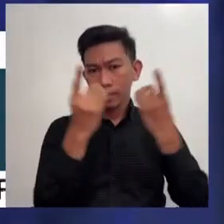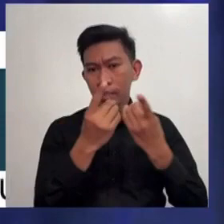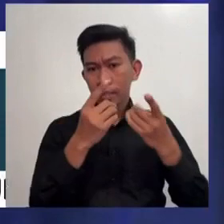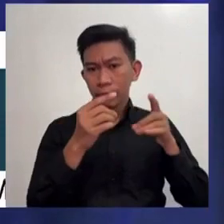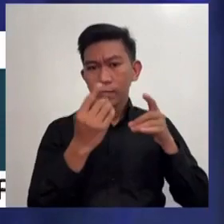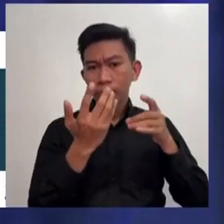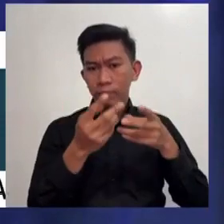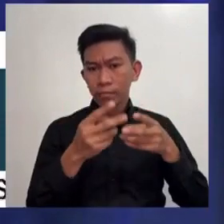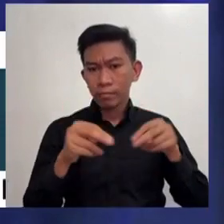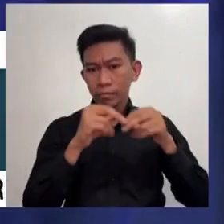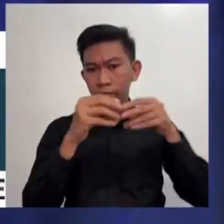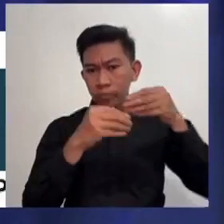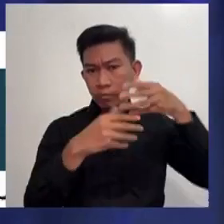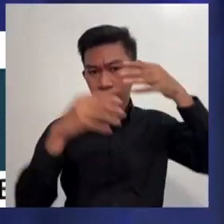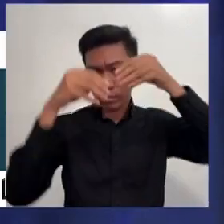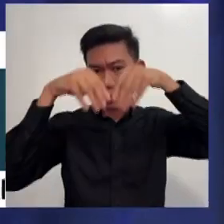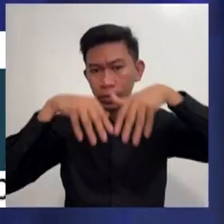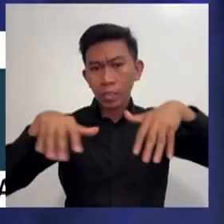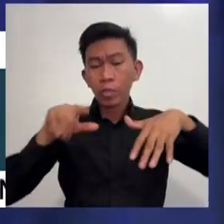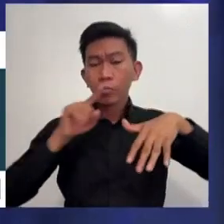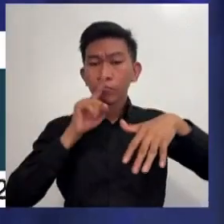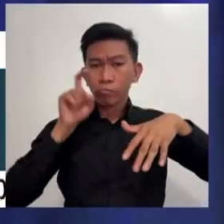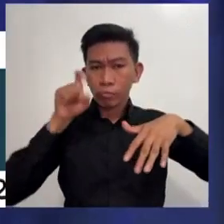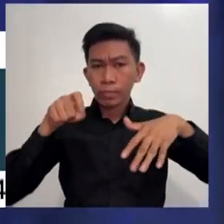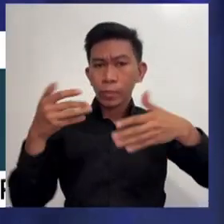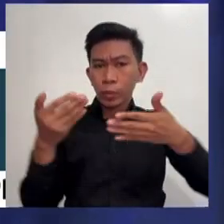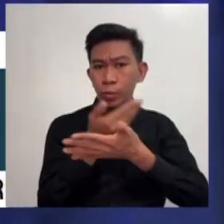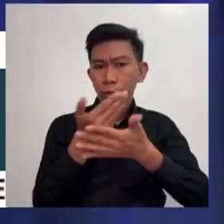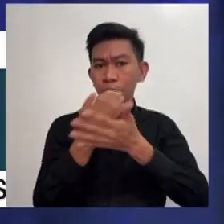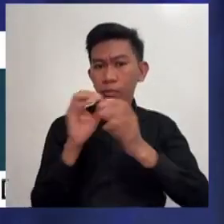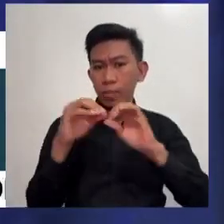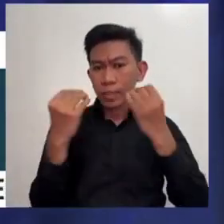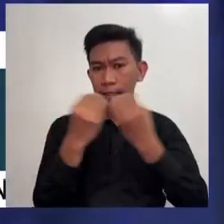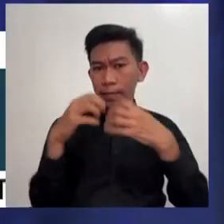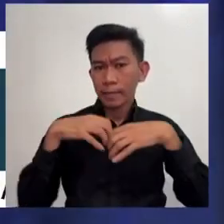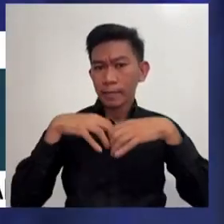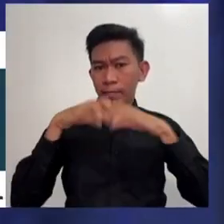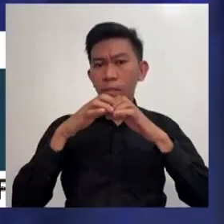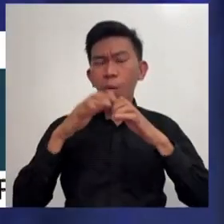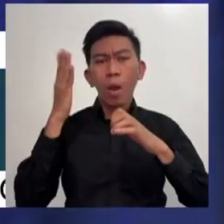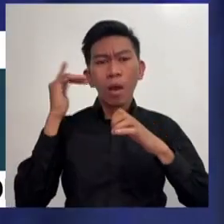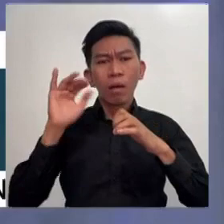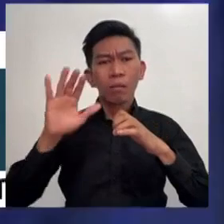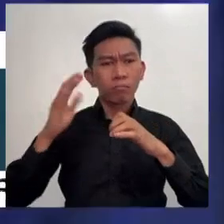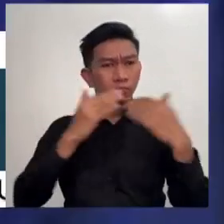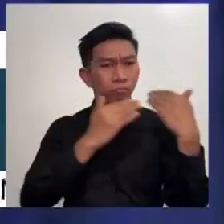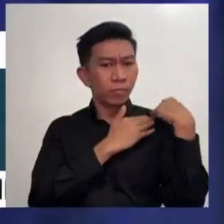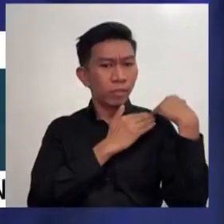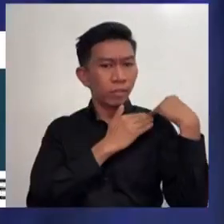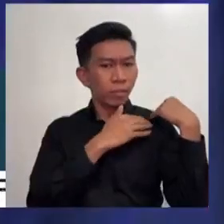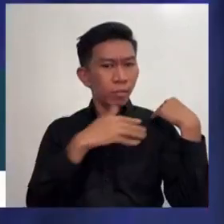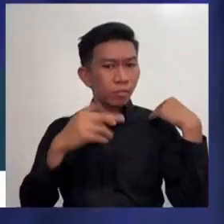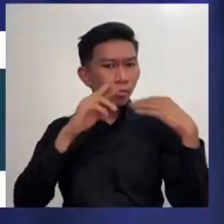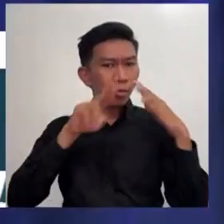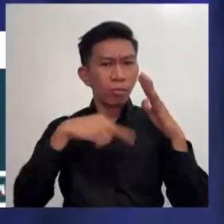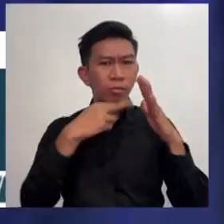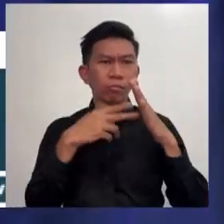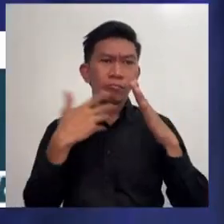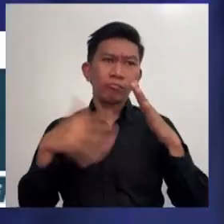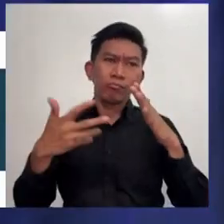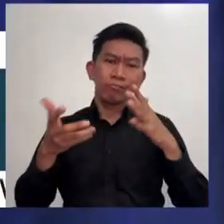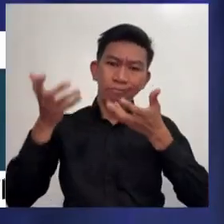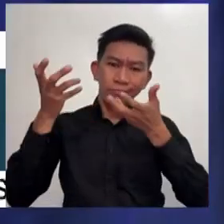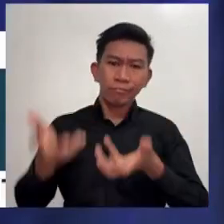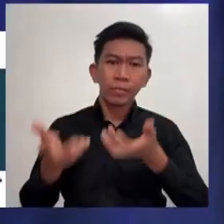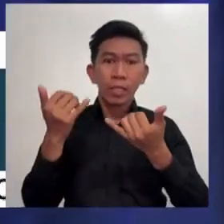yung makabagong organisasyon na kasi sa bigat ng kanyang responsibilidad. It's high time na yung Department